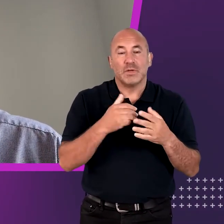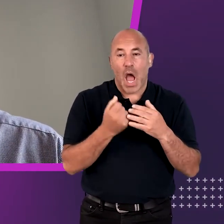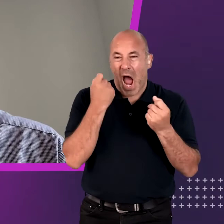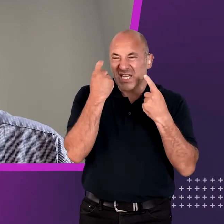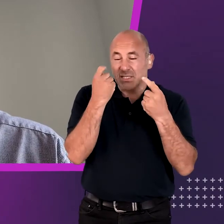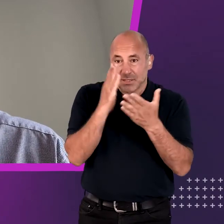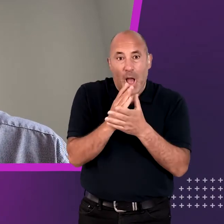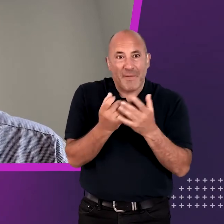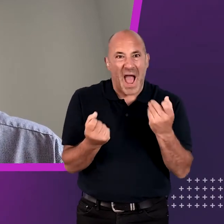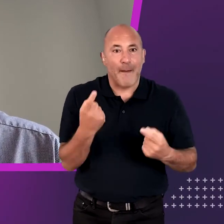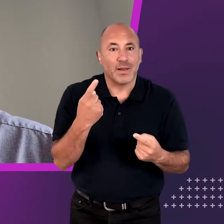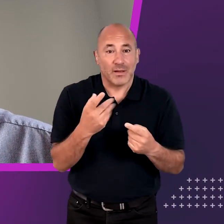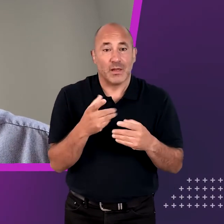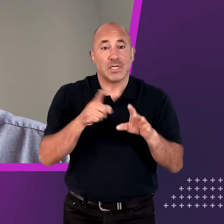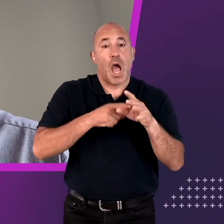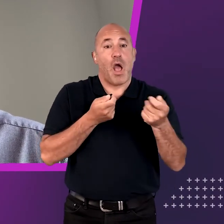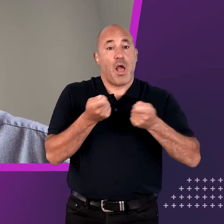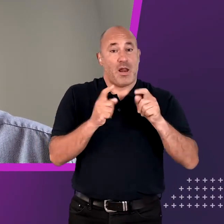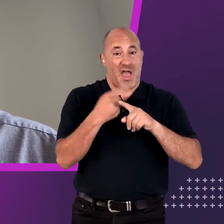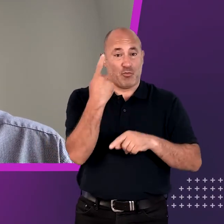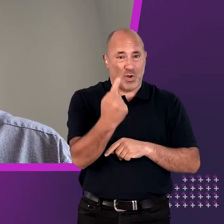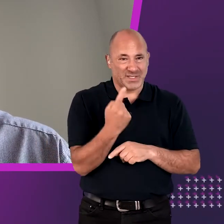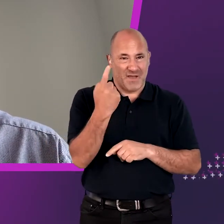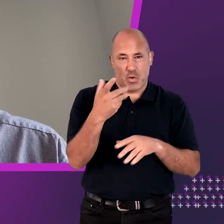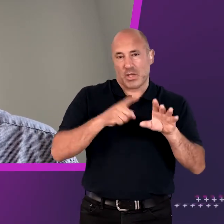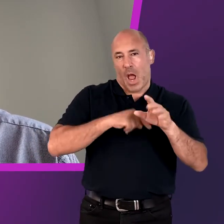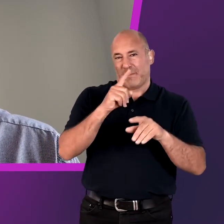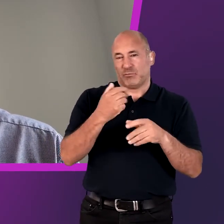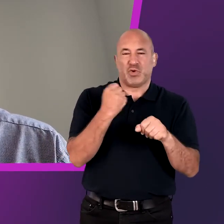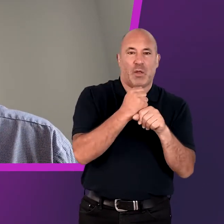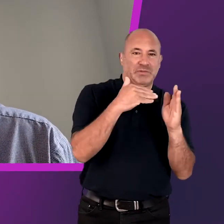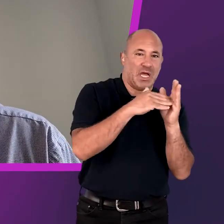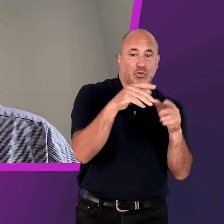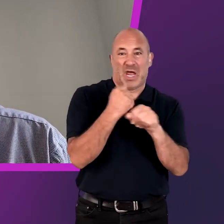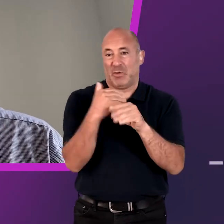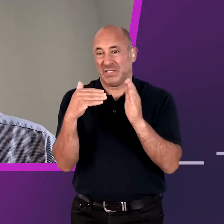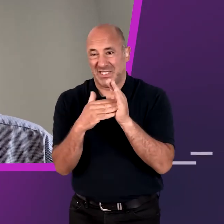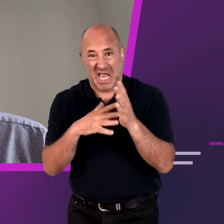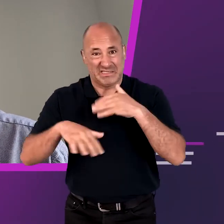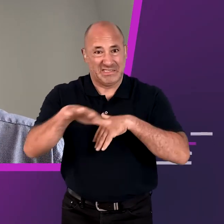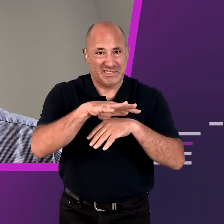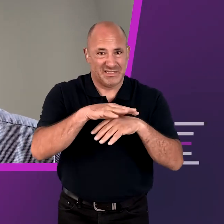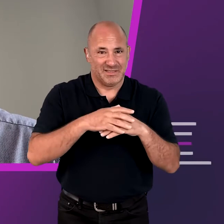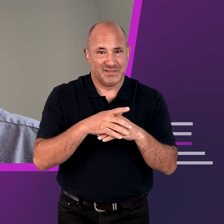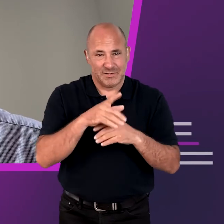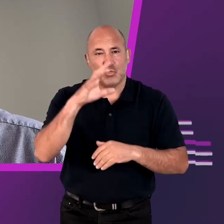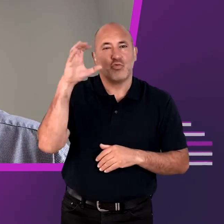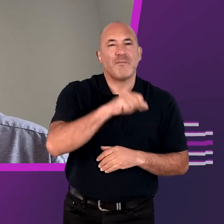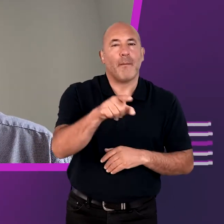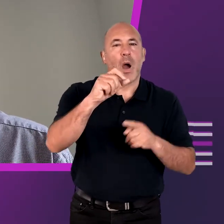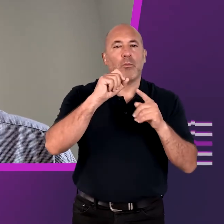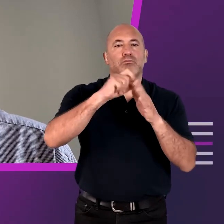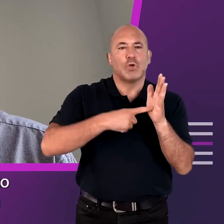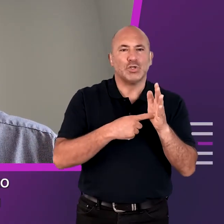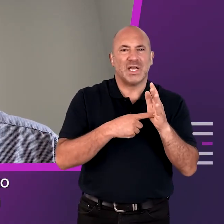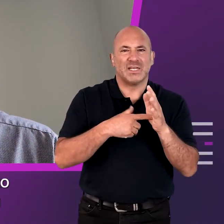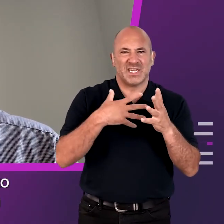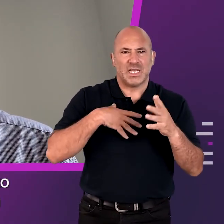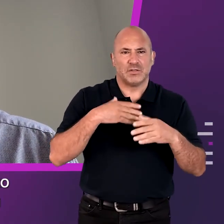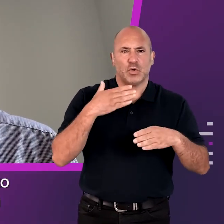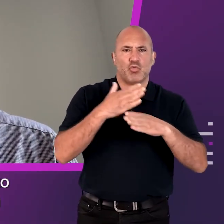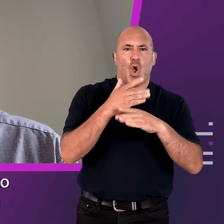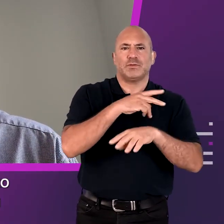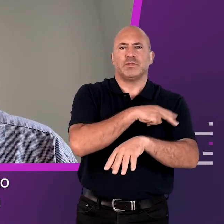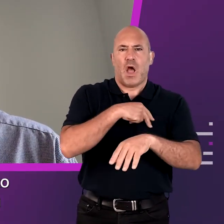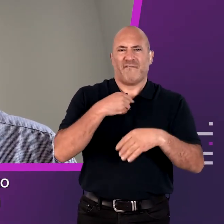Network Rail to make ideas happen. It's run by young people like you, for young people, Gen Z to Gen Z. Do you remember the project